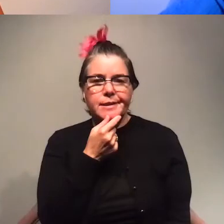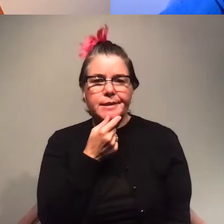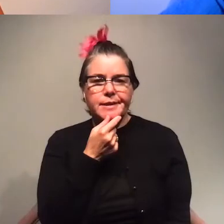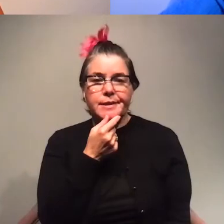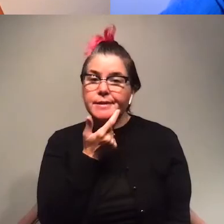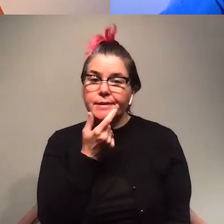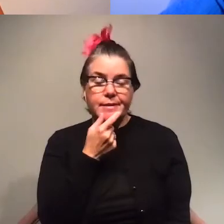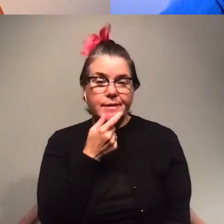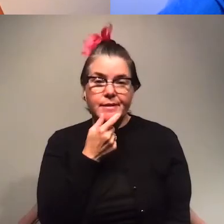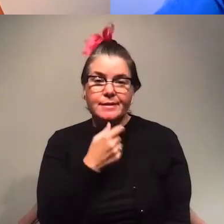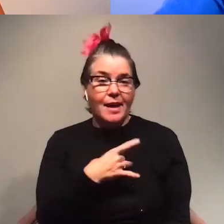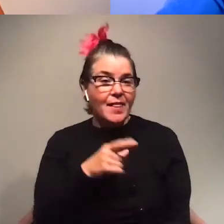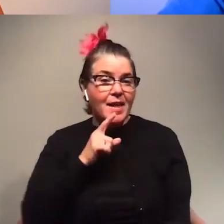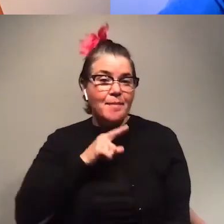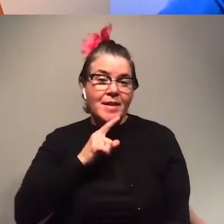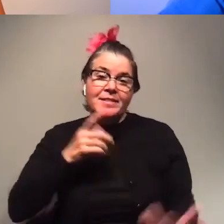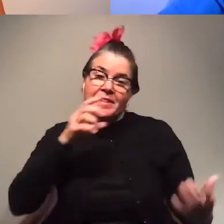Yeah, I like plastic, I guess.